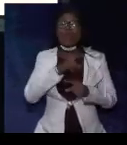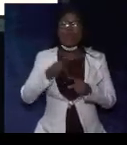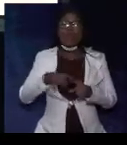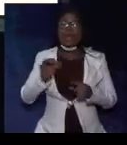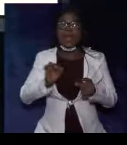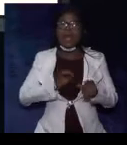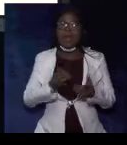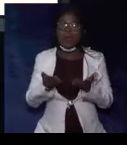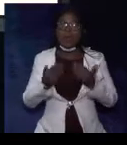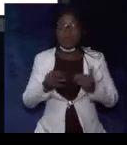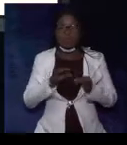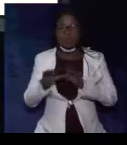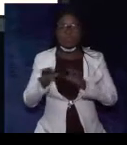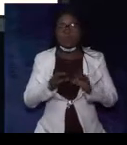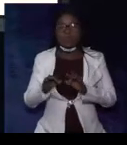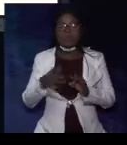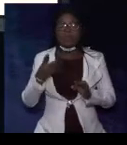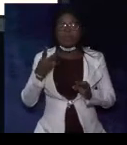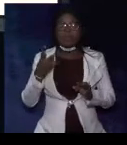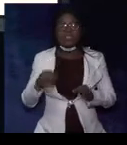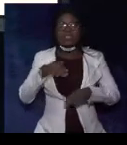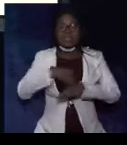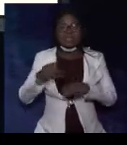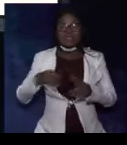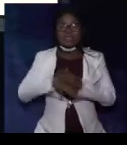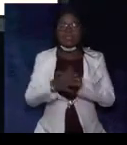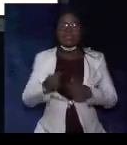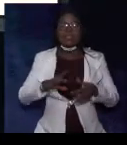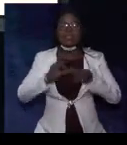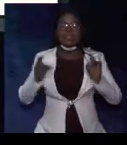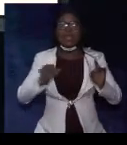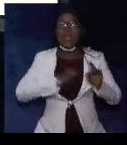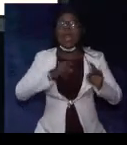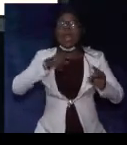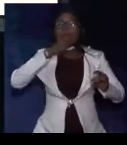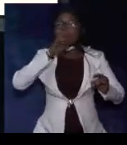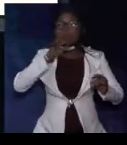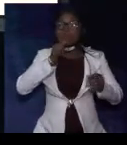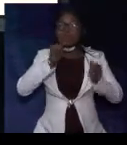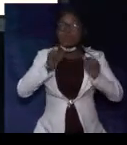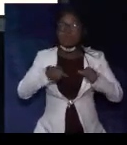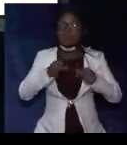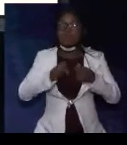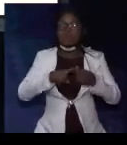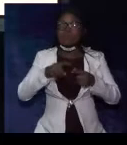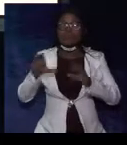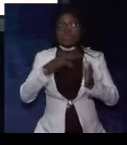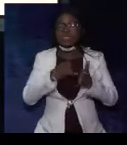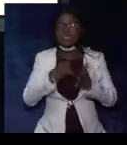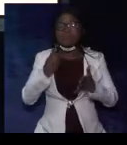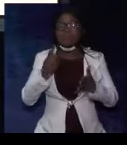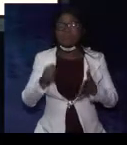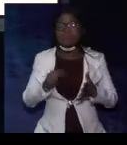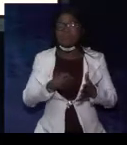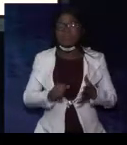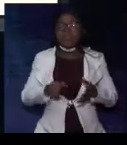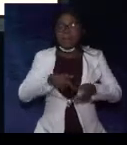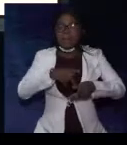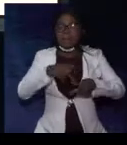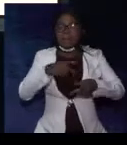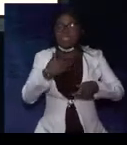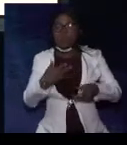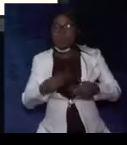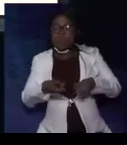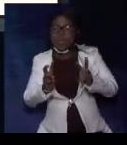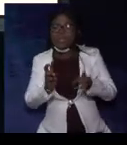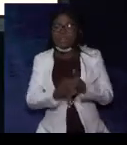When I want to describe the setting in a story, I should be able to do it in a way that you'll be able to picture it. Oh, this is what